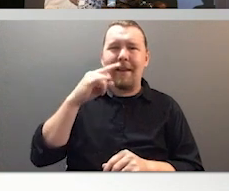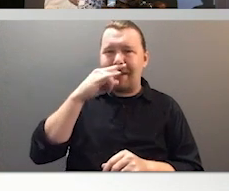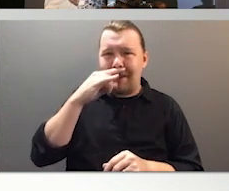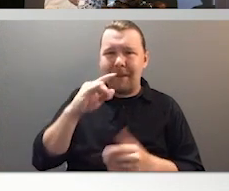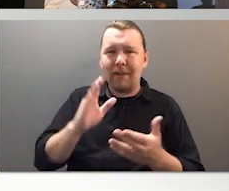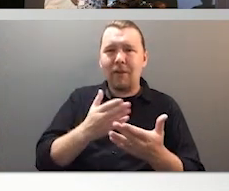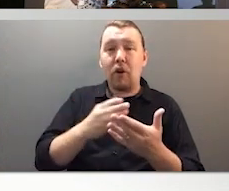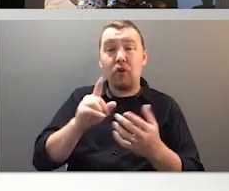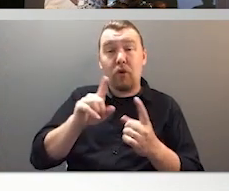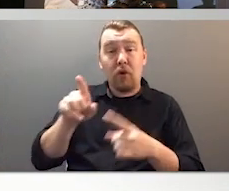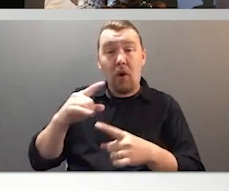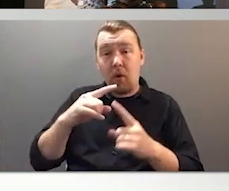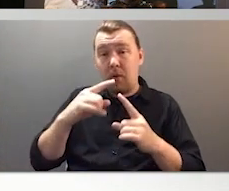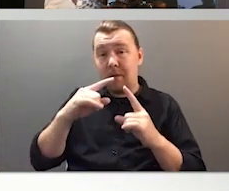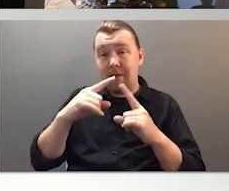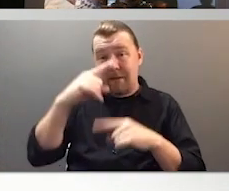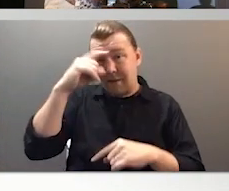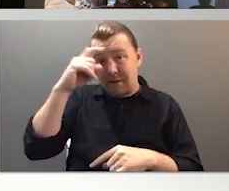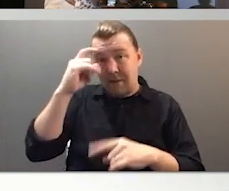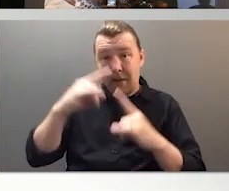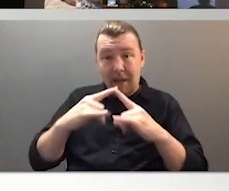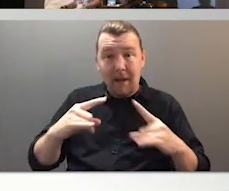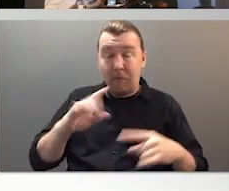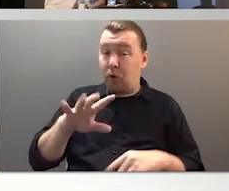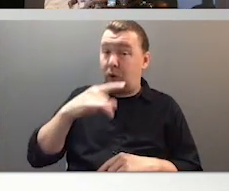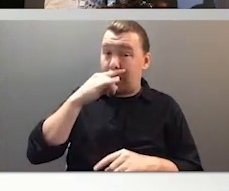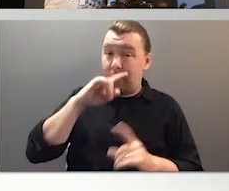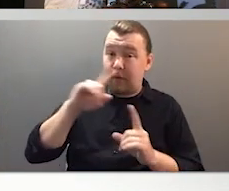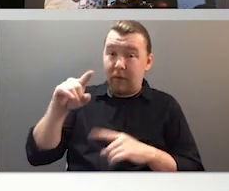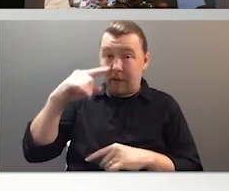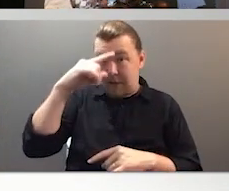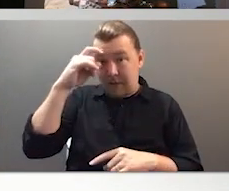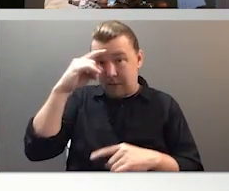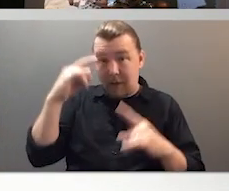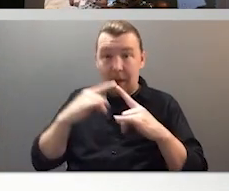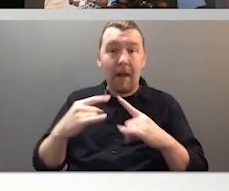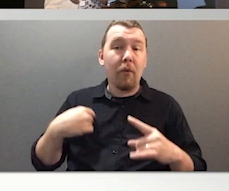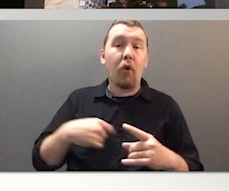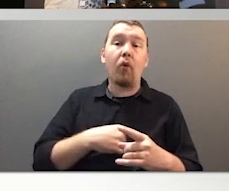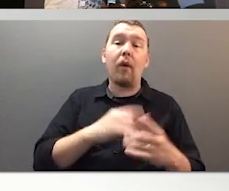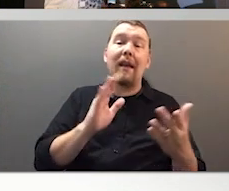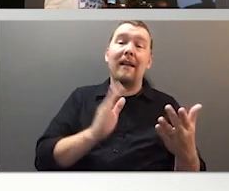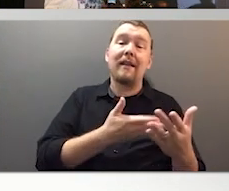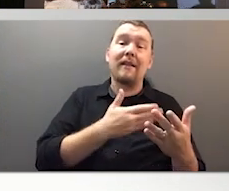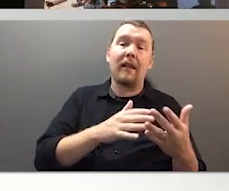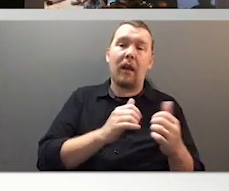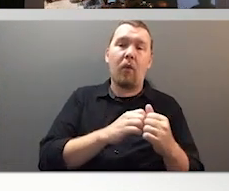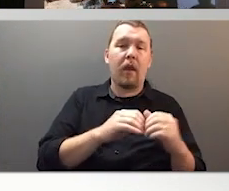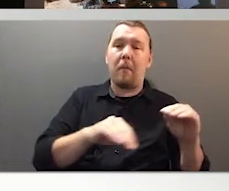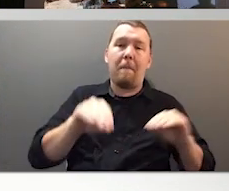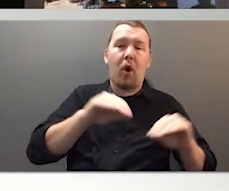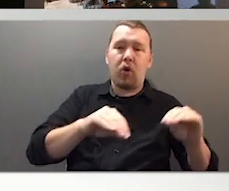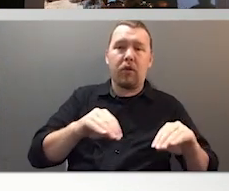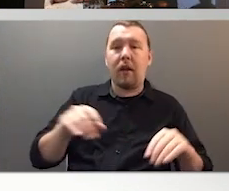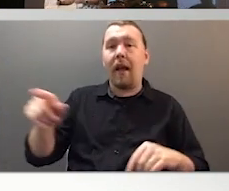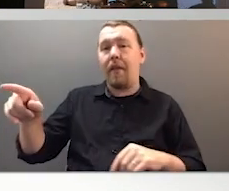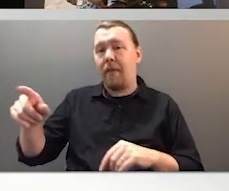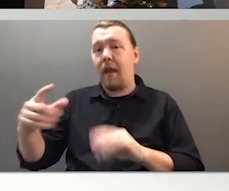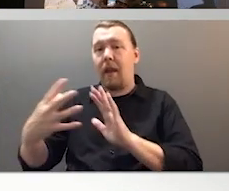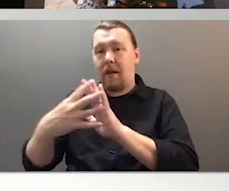go to summer camp, work at a summer camp, their child went to summer camp, right? We sing a phrase with emotion and they respond back with